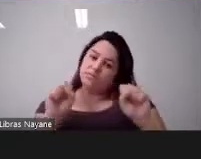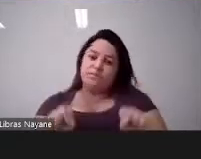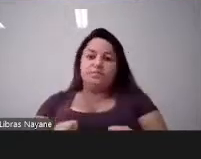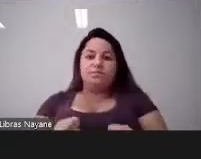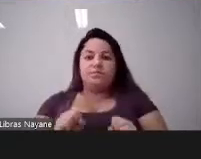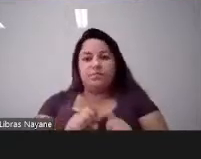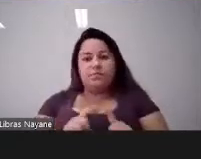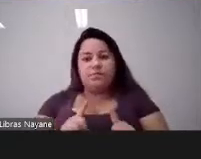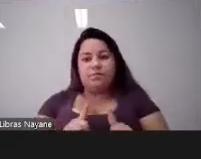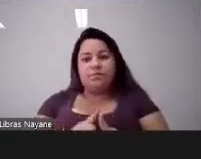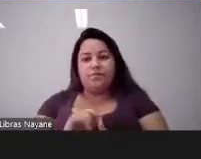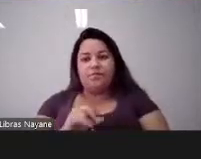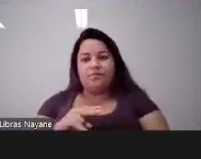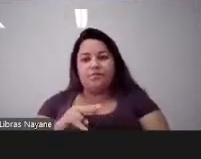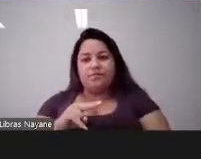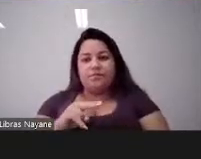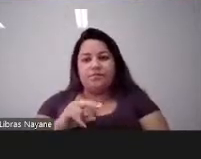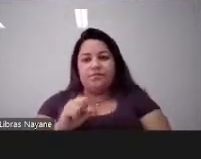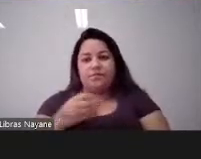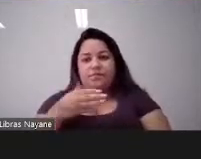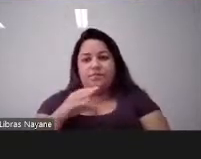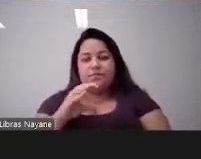that at the moment,